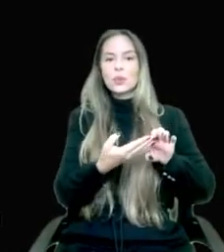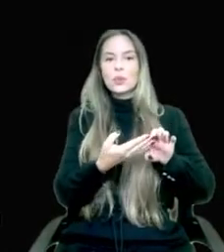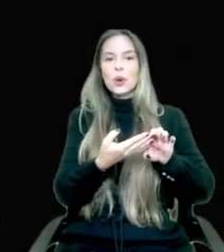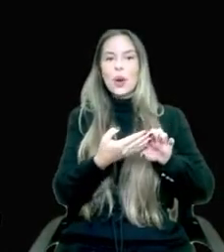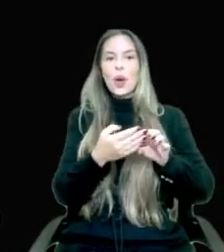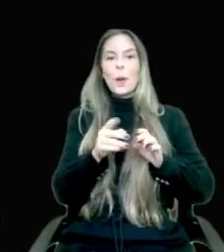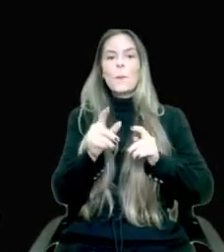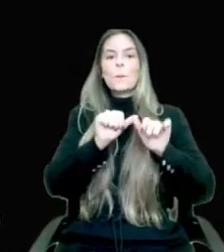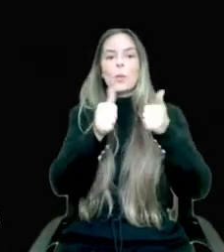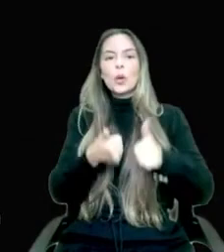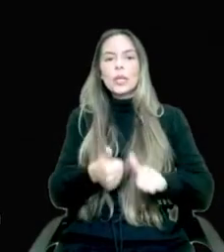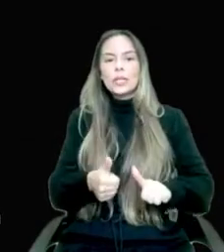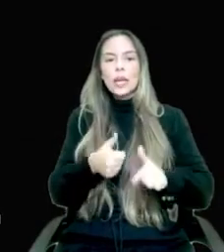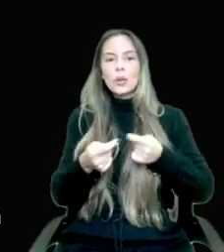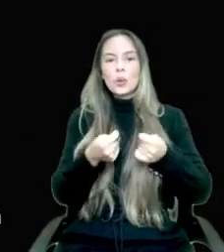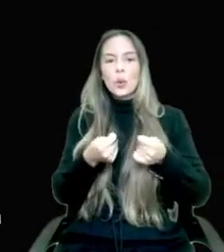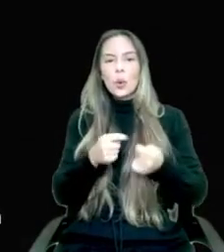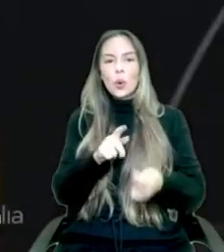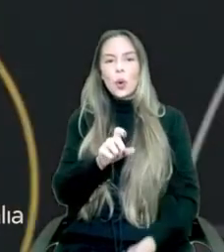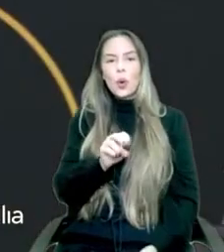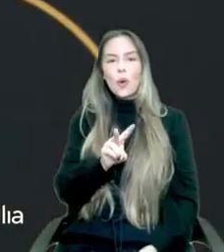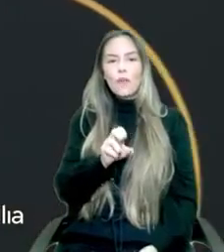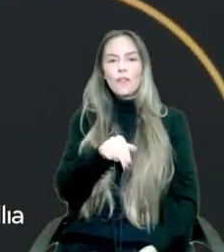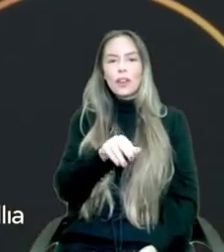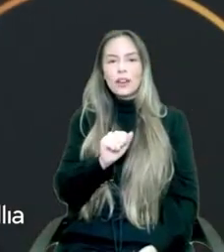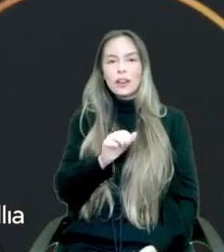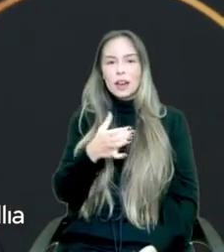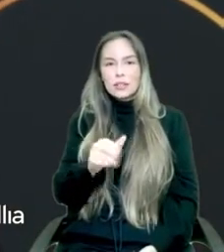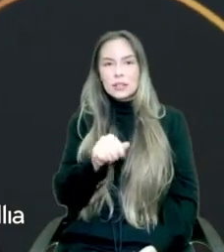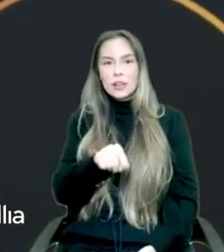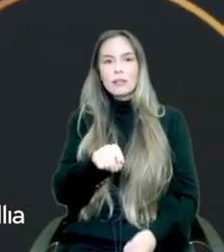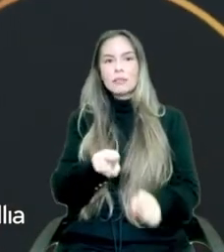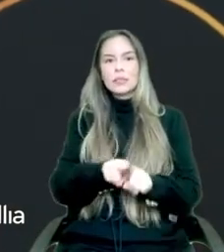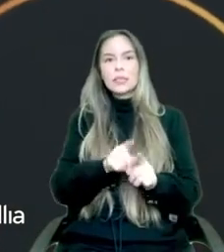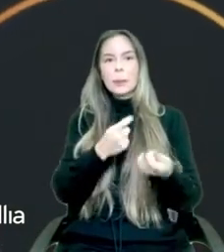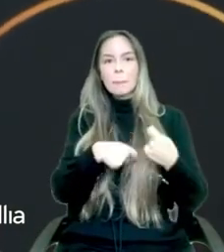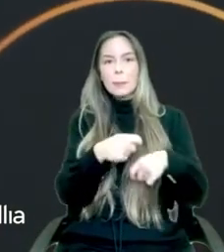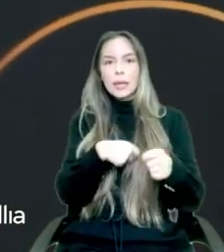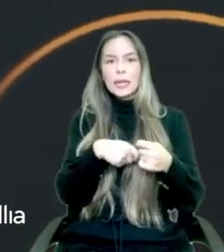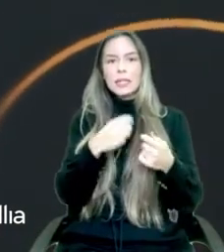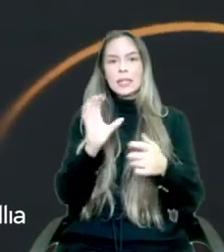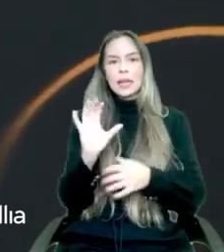investment strategies, business cases, bureaucracy, my favorite topic.